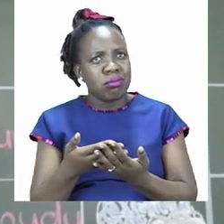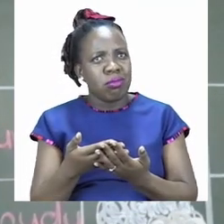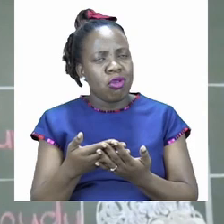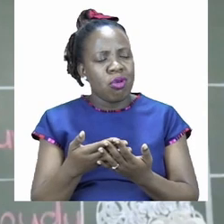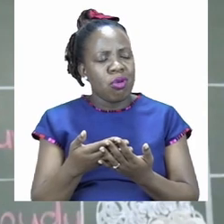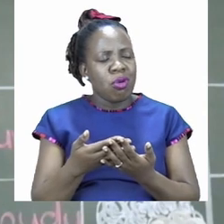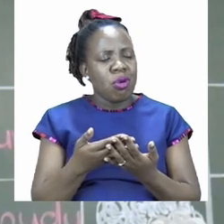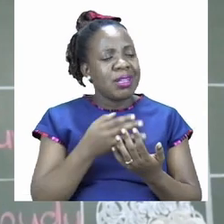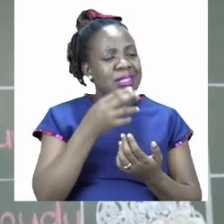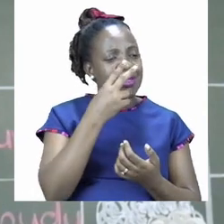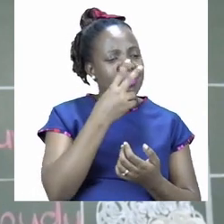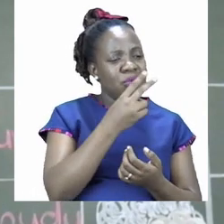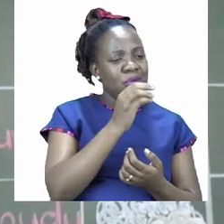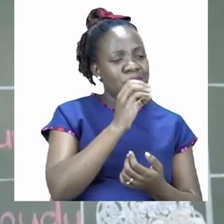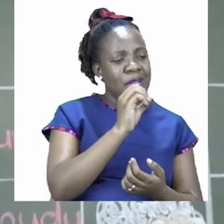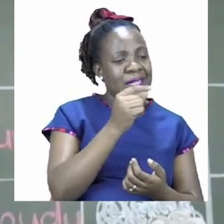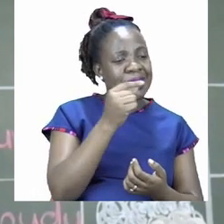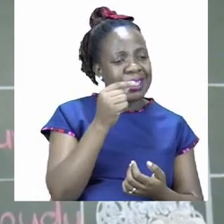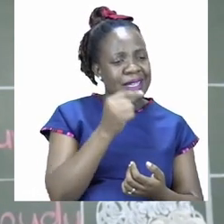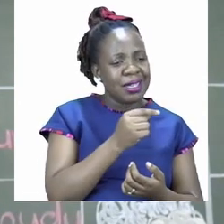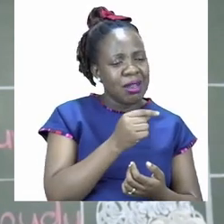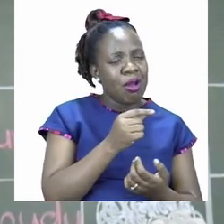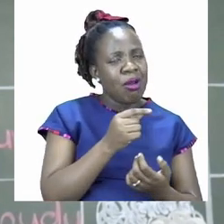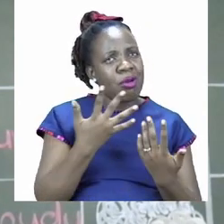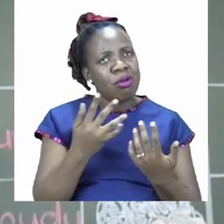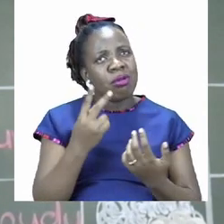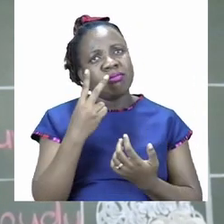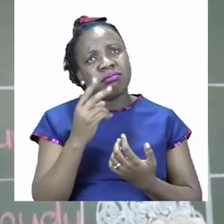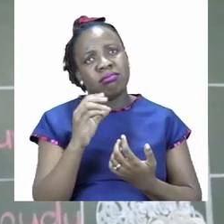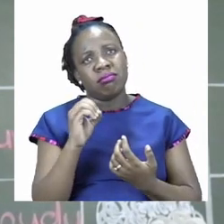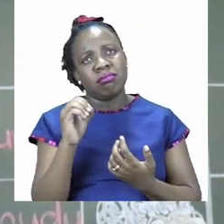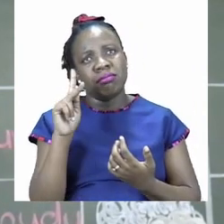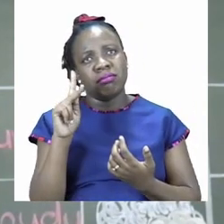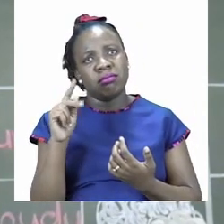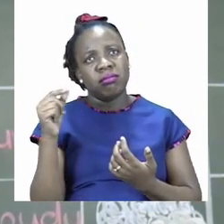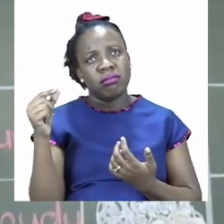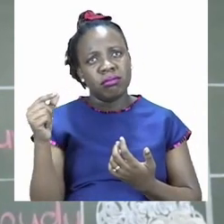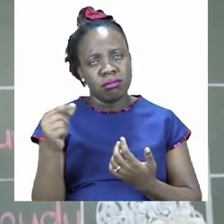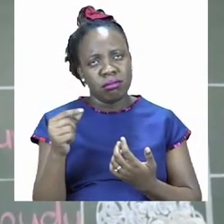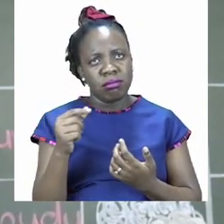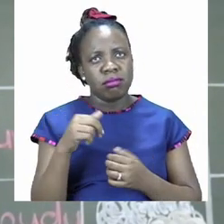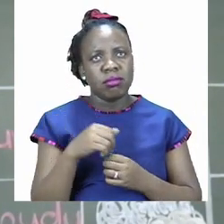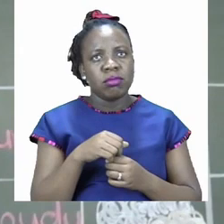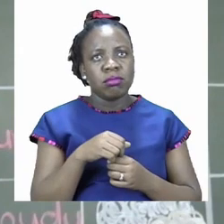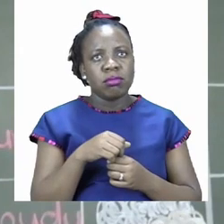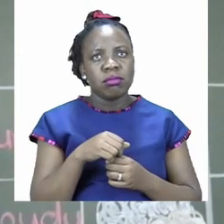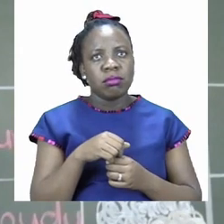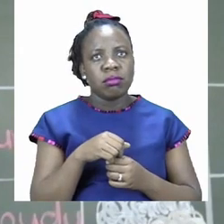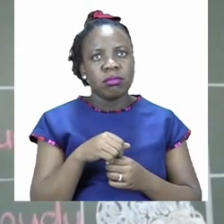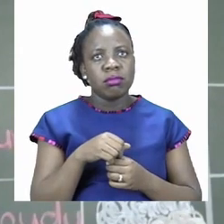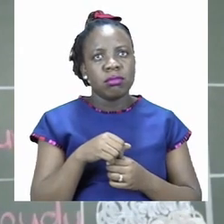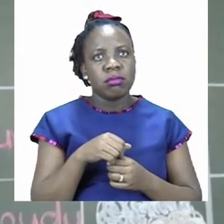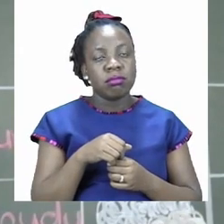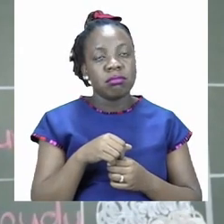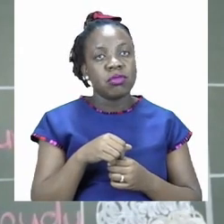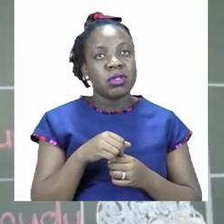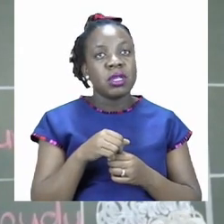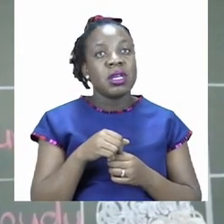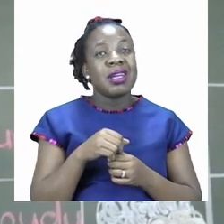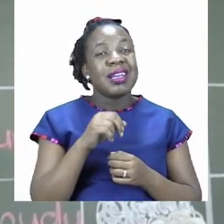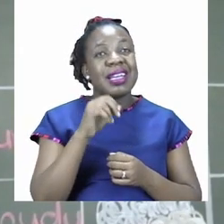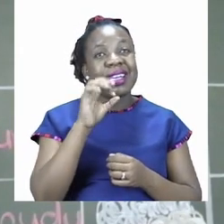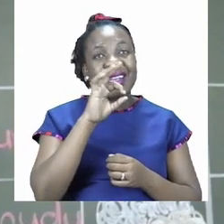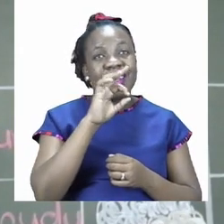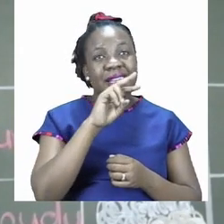200 kilograms for the hippo. When you get the answer, you circle it. I'm going to say